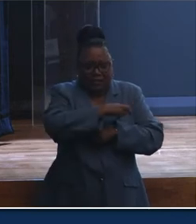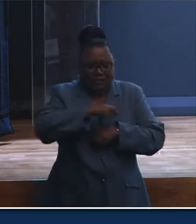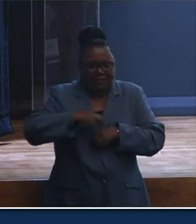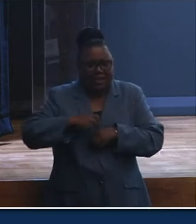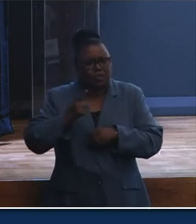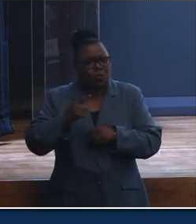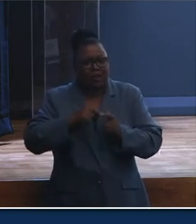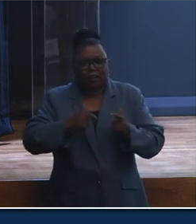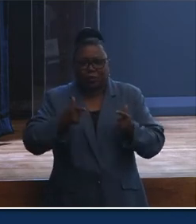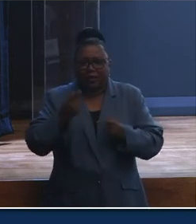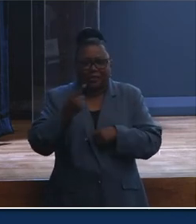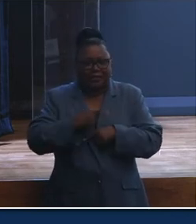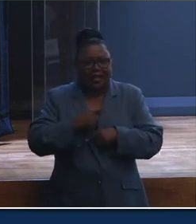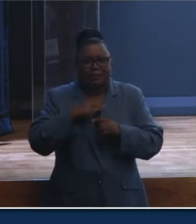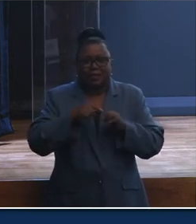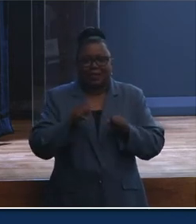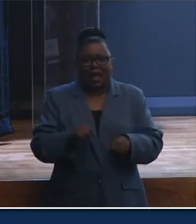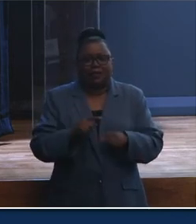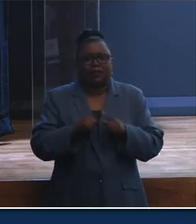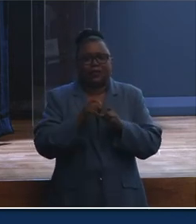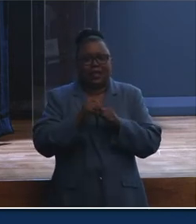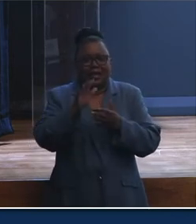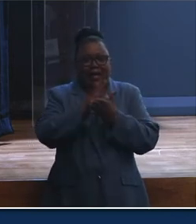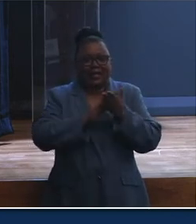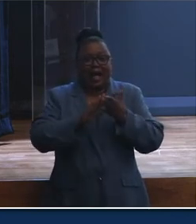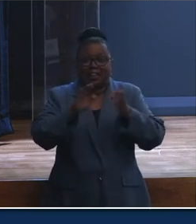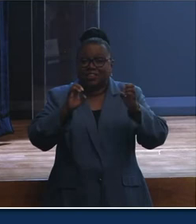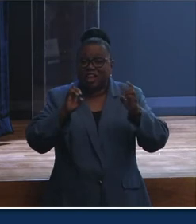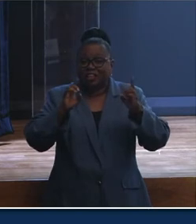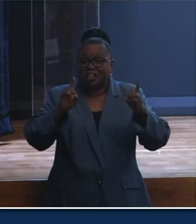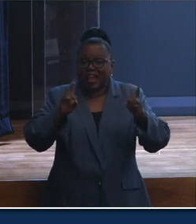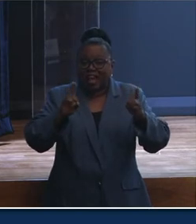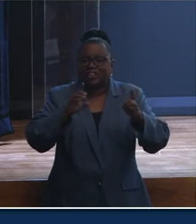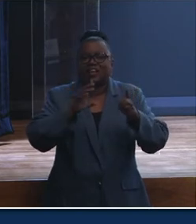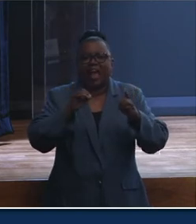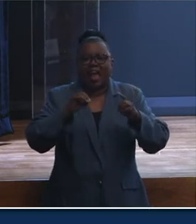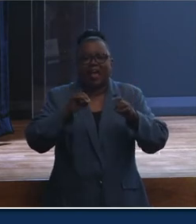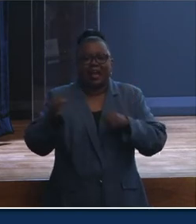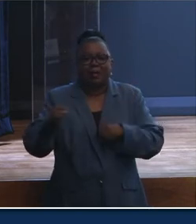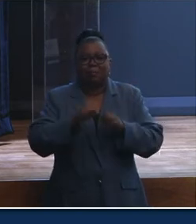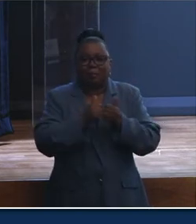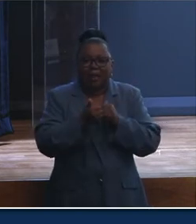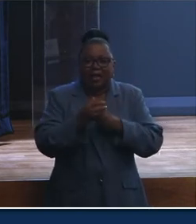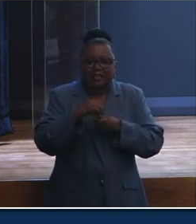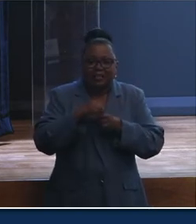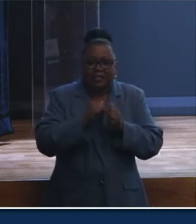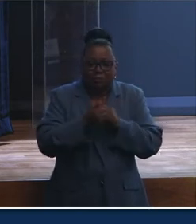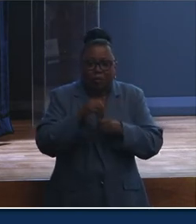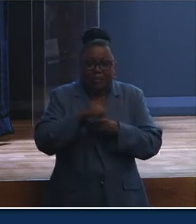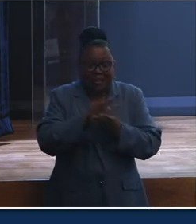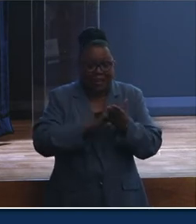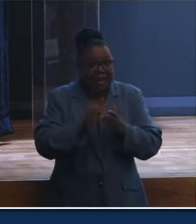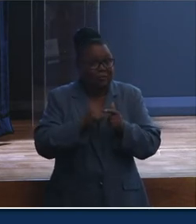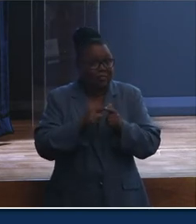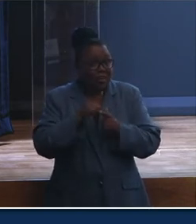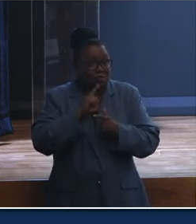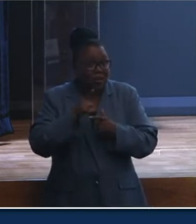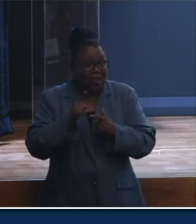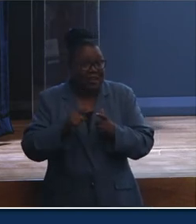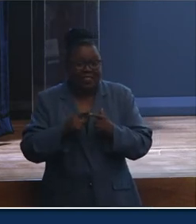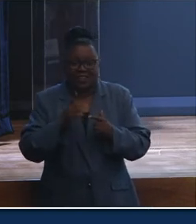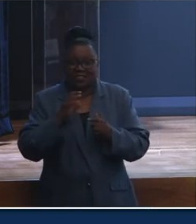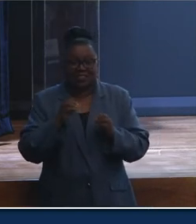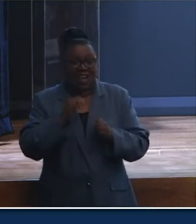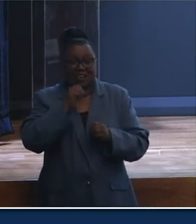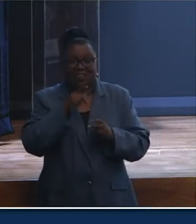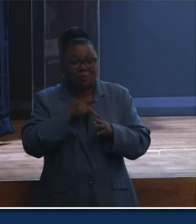it's one of the greatest days, being able to get a college education and play sports in college. But then the reality is